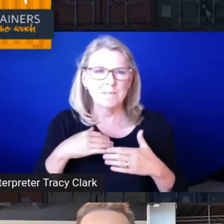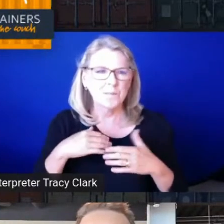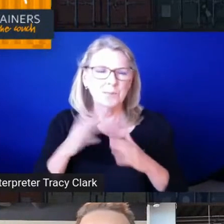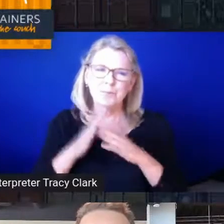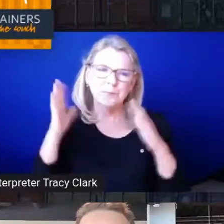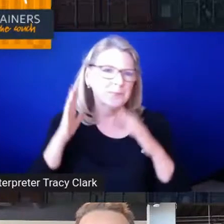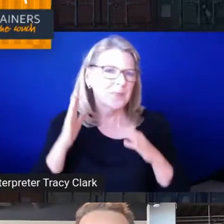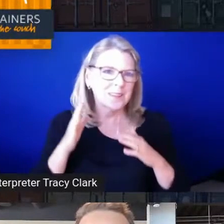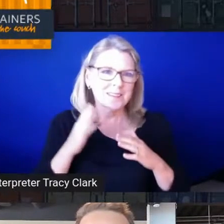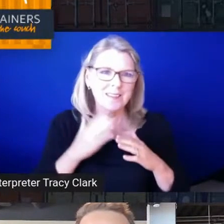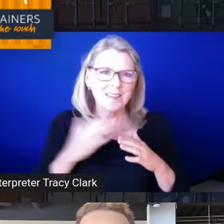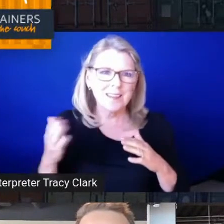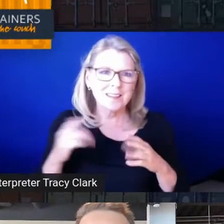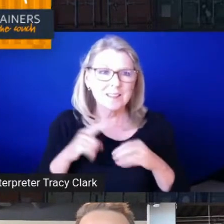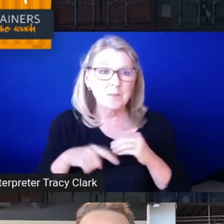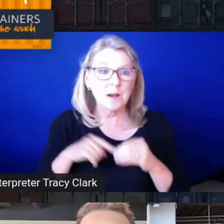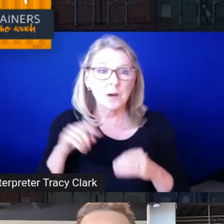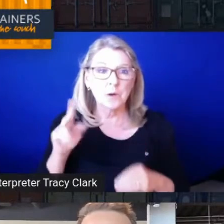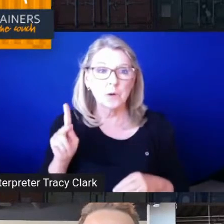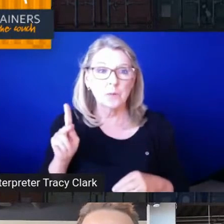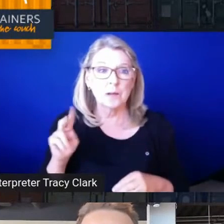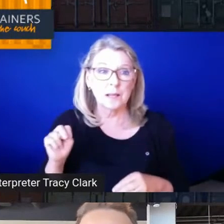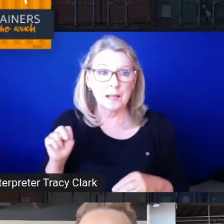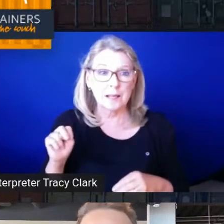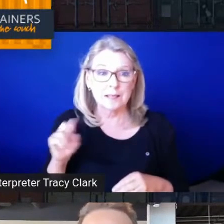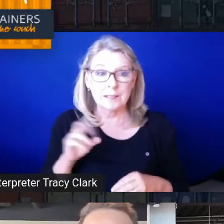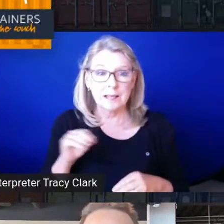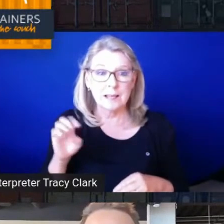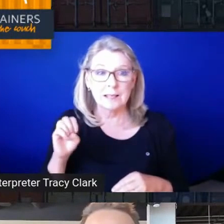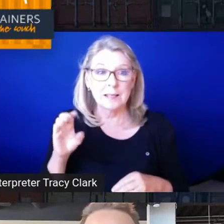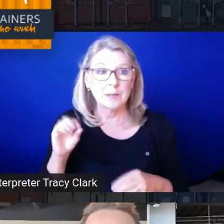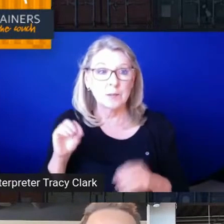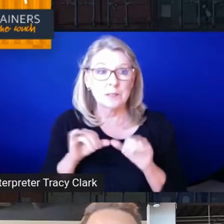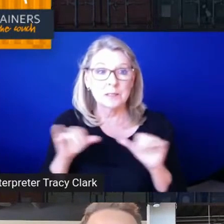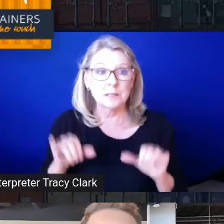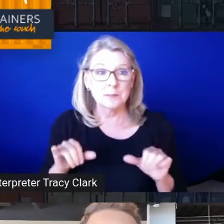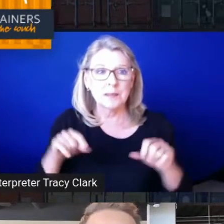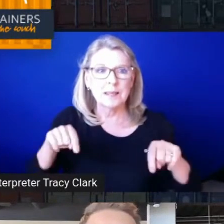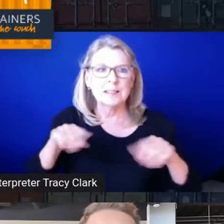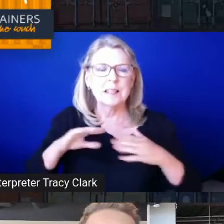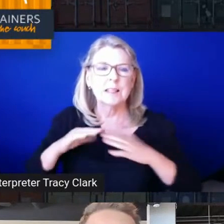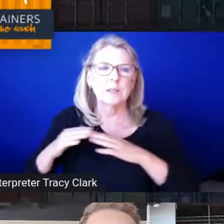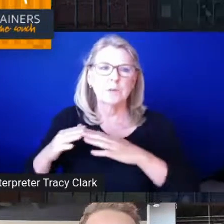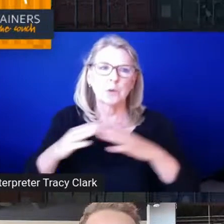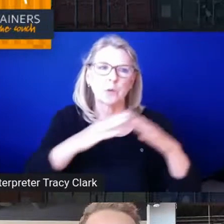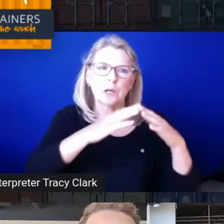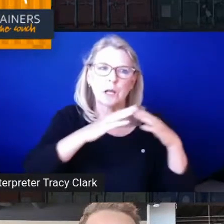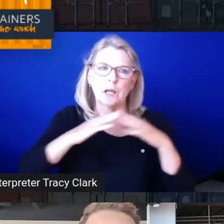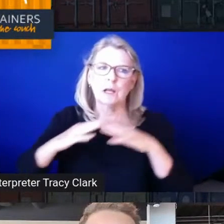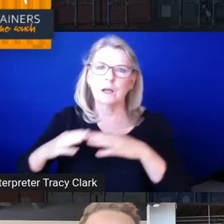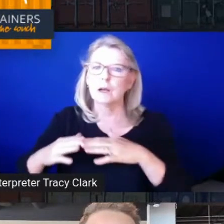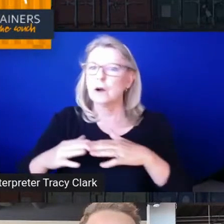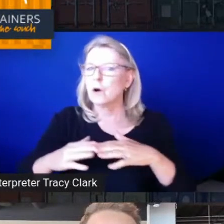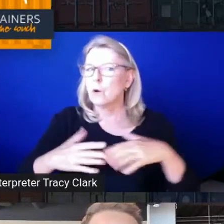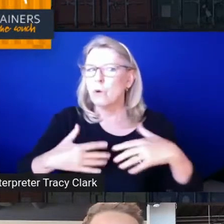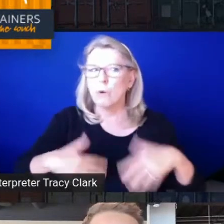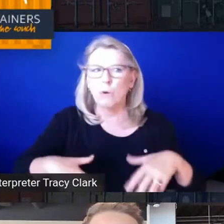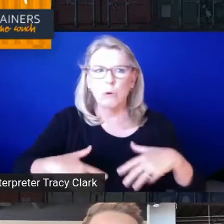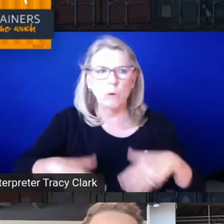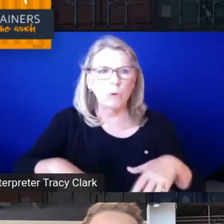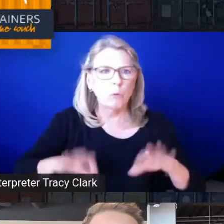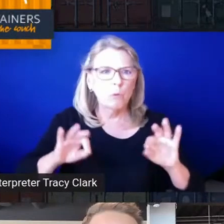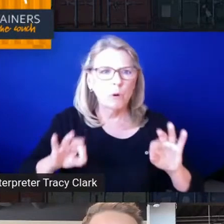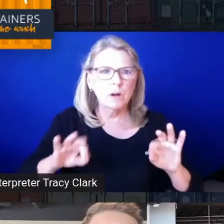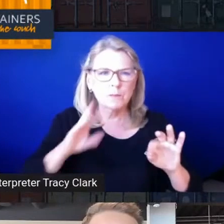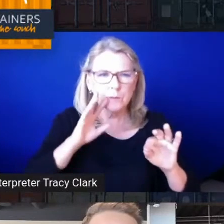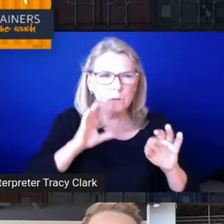in general this ecosystem is the community, right? It's just such an 100%. Awesome place to connect with other people who are passionate,